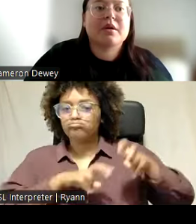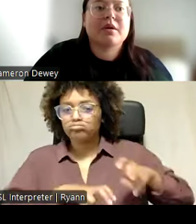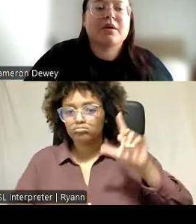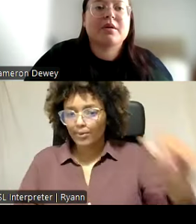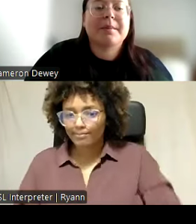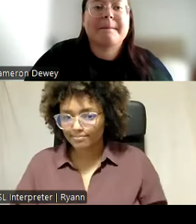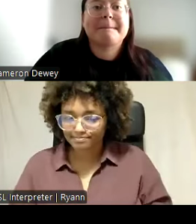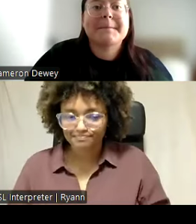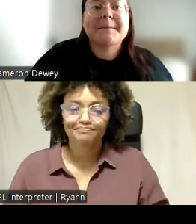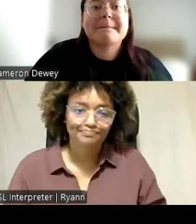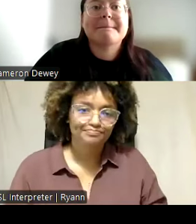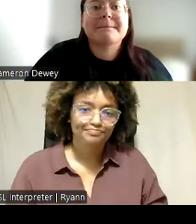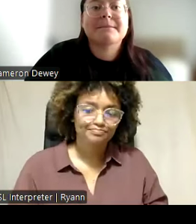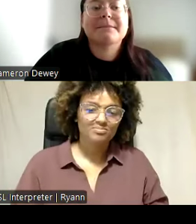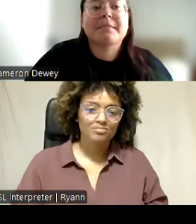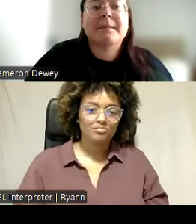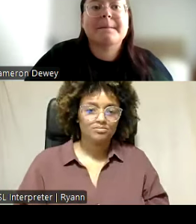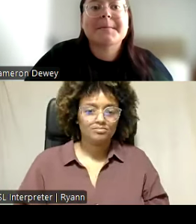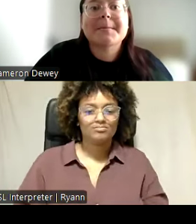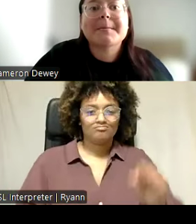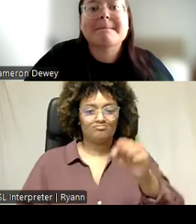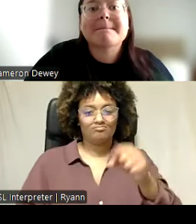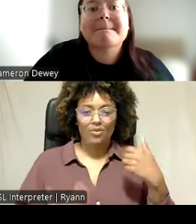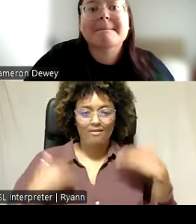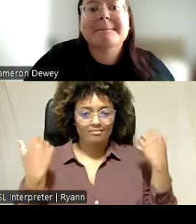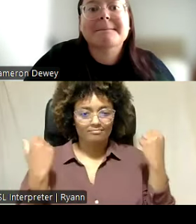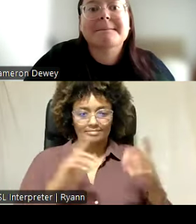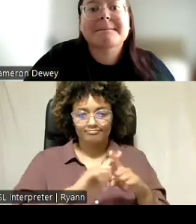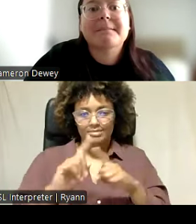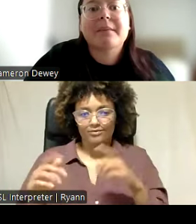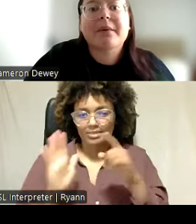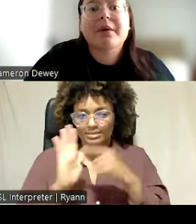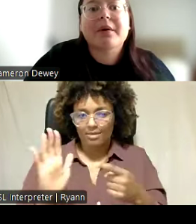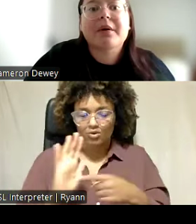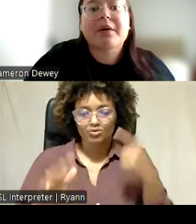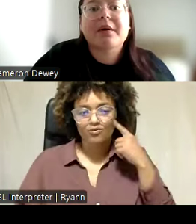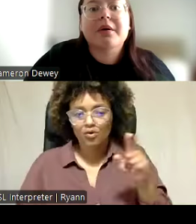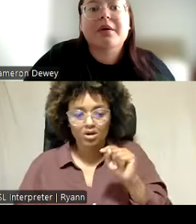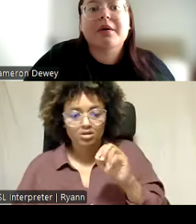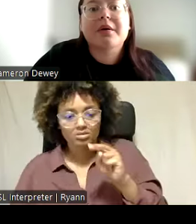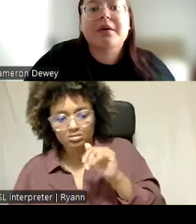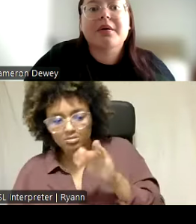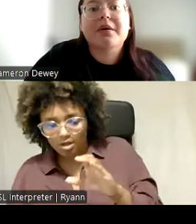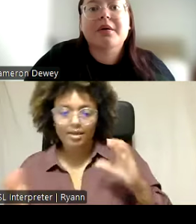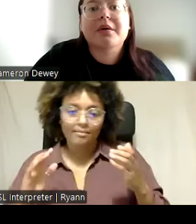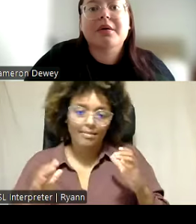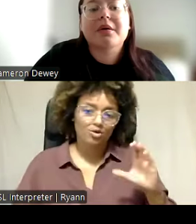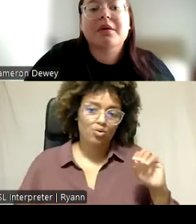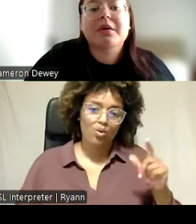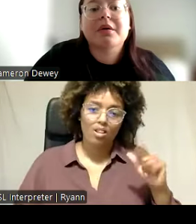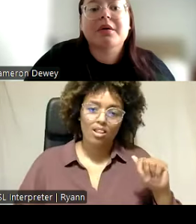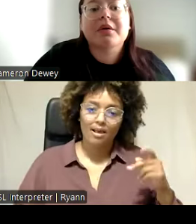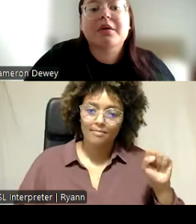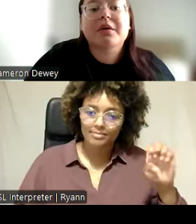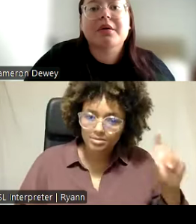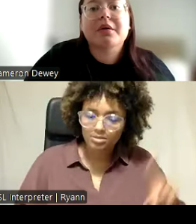Yes, so there's a lot of examples of both tonic and collapse immobility. For example, for tonic